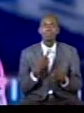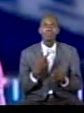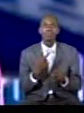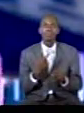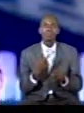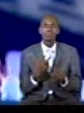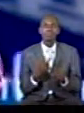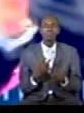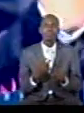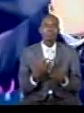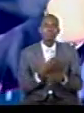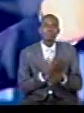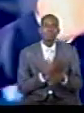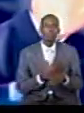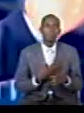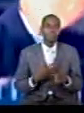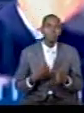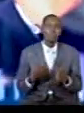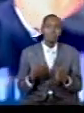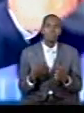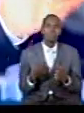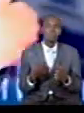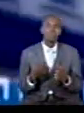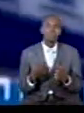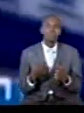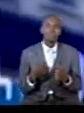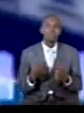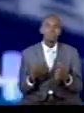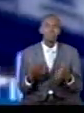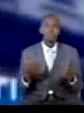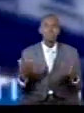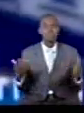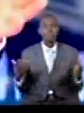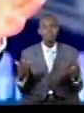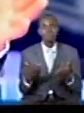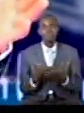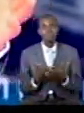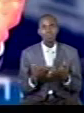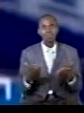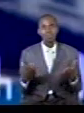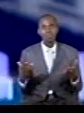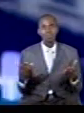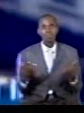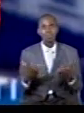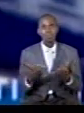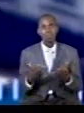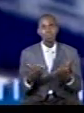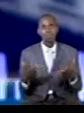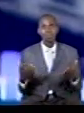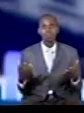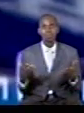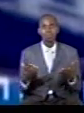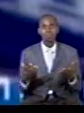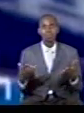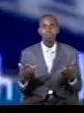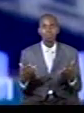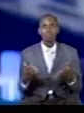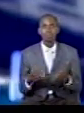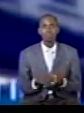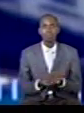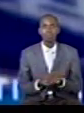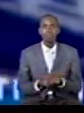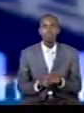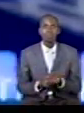Ontario. A plethora of stories coming from every corner of the globe. Each of these and much, much more have